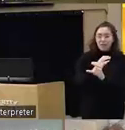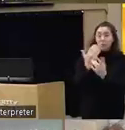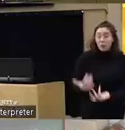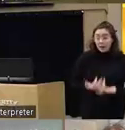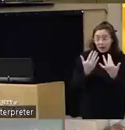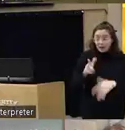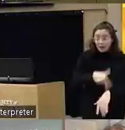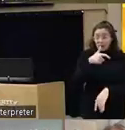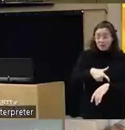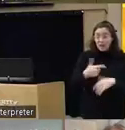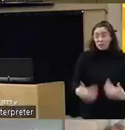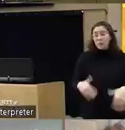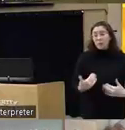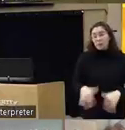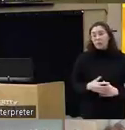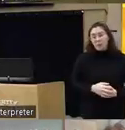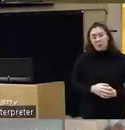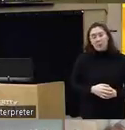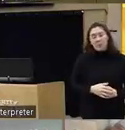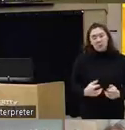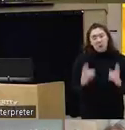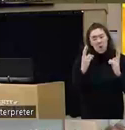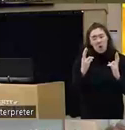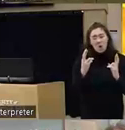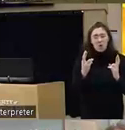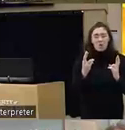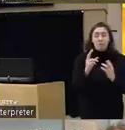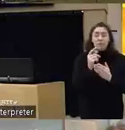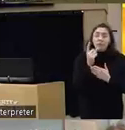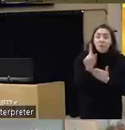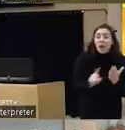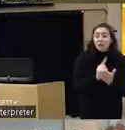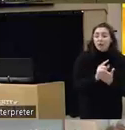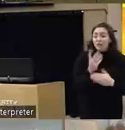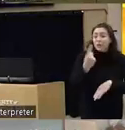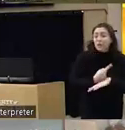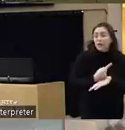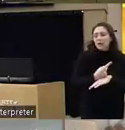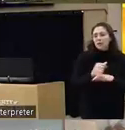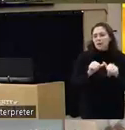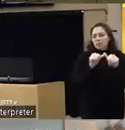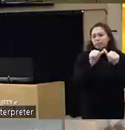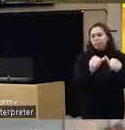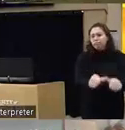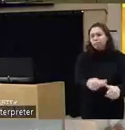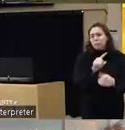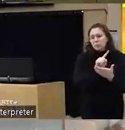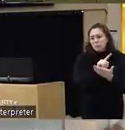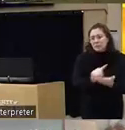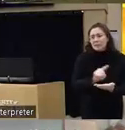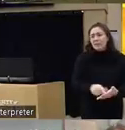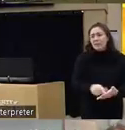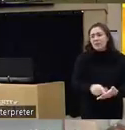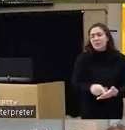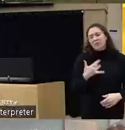to receive care that you hope to receive in hours to days is just such a distressing experience.